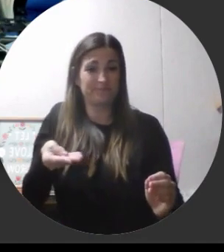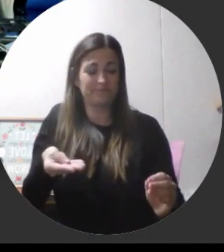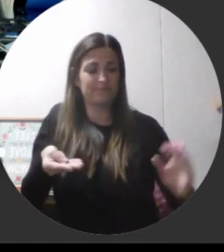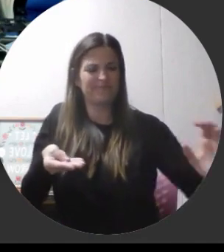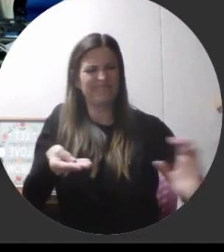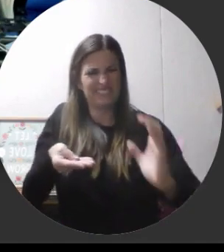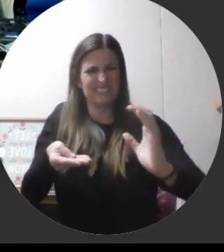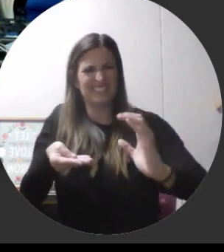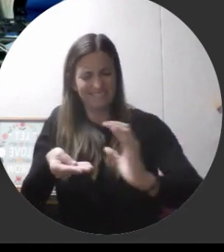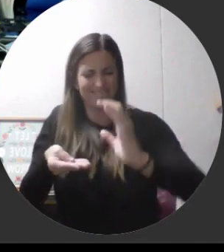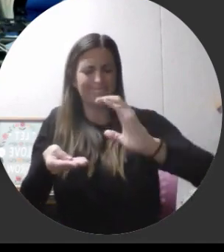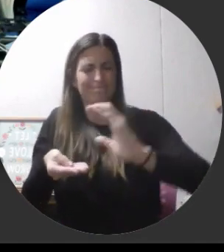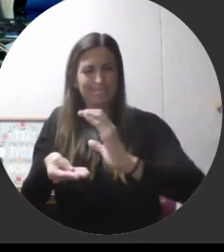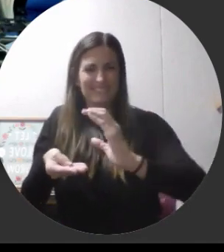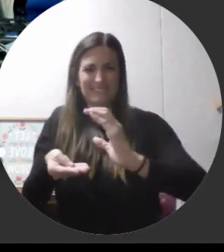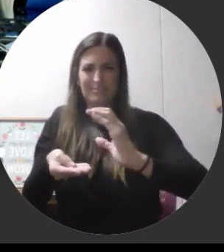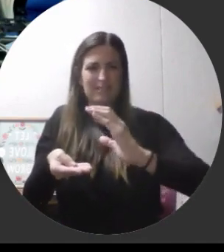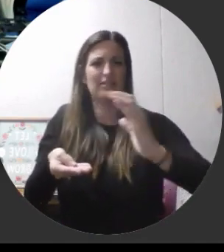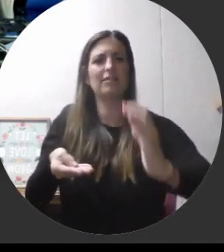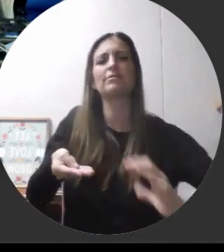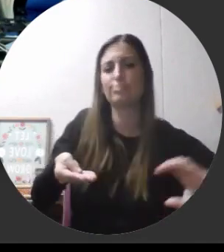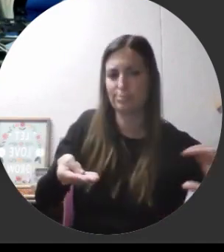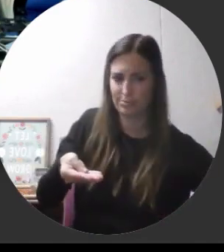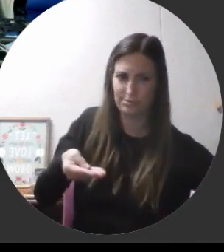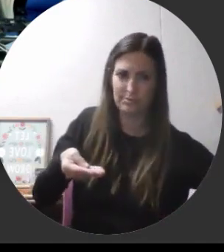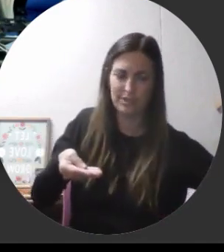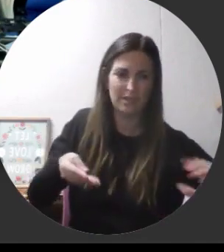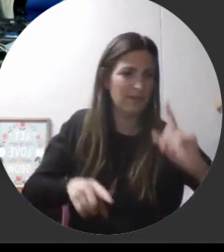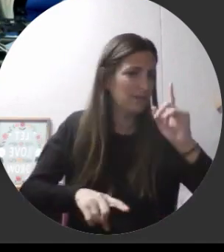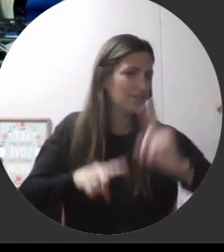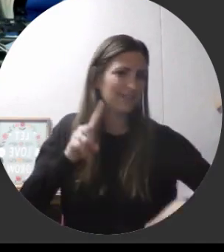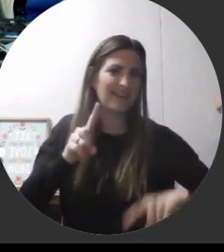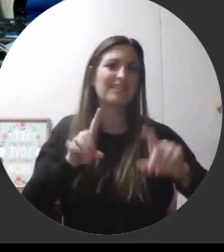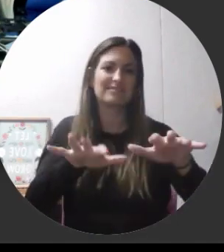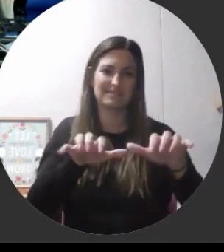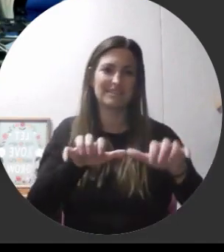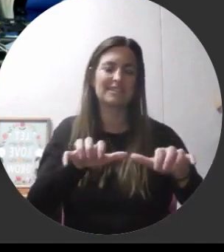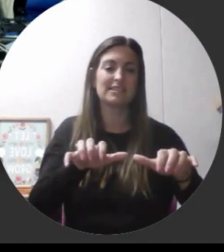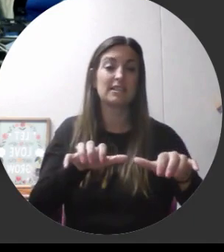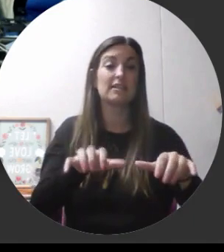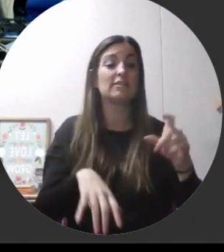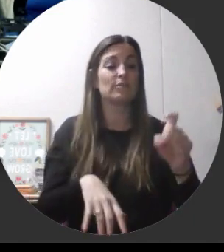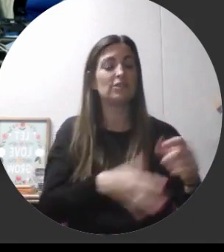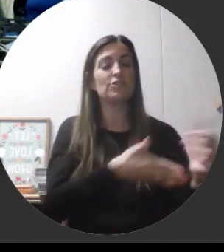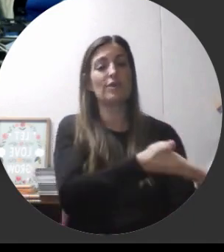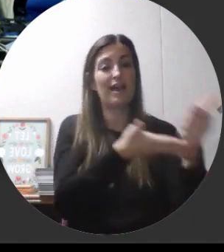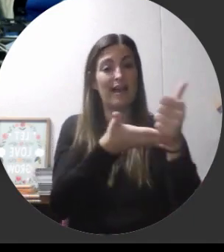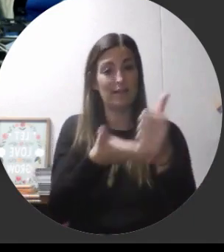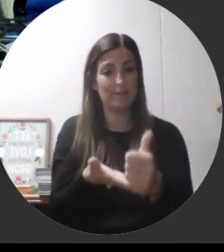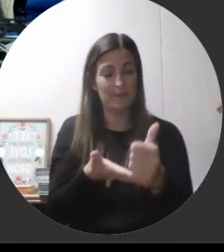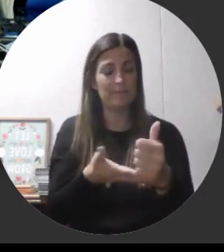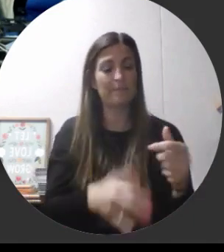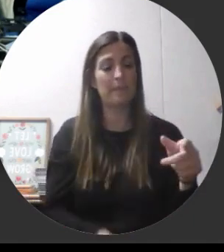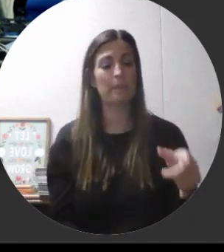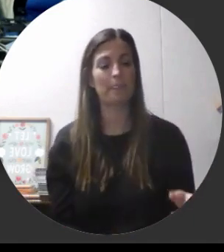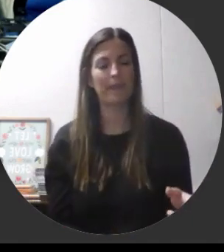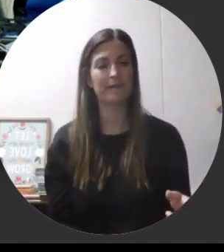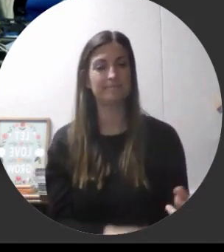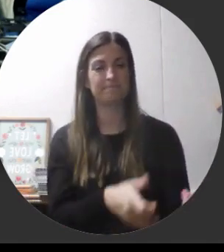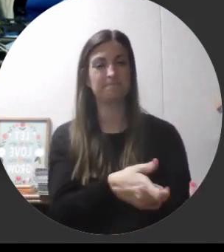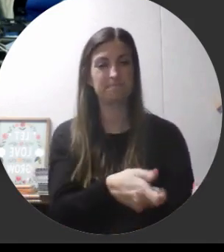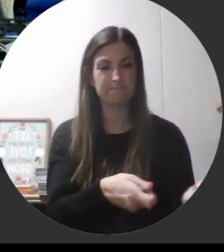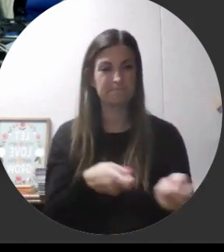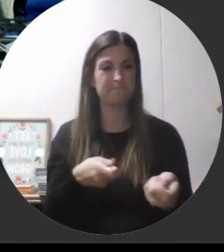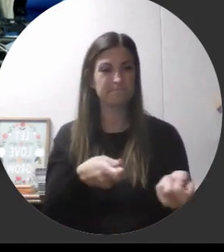himself out, but the icy rim was too slippery. "Right," said Father. "We'll have to help him." The moving of heavy weights in and out of ship's holds was something he